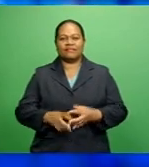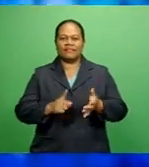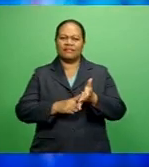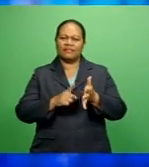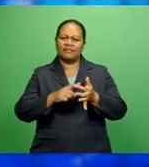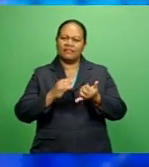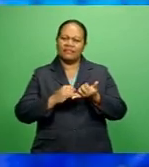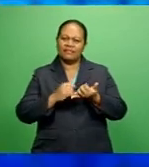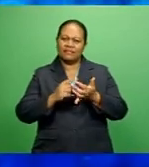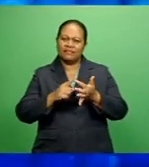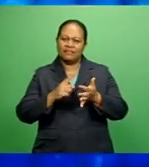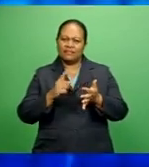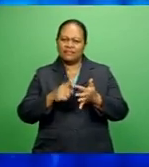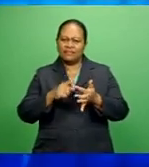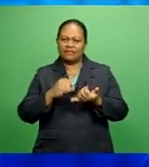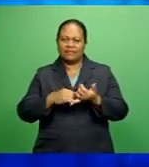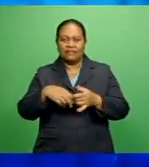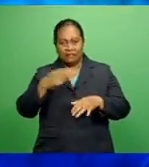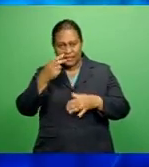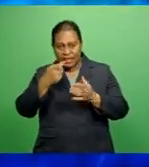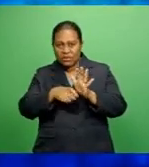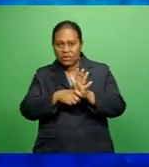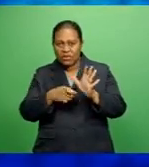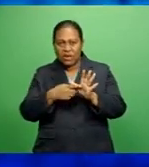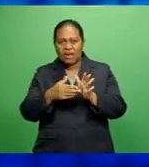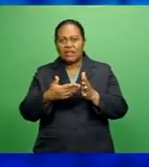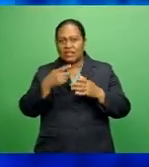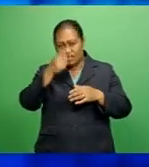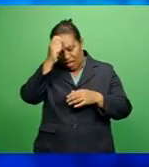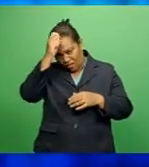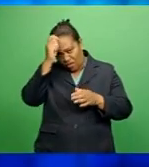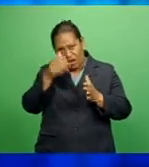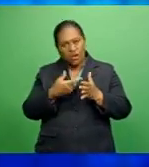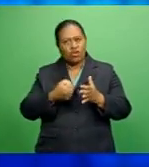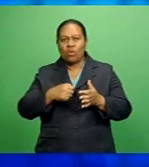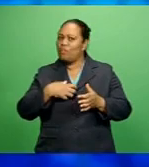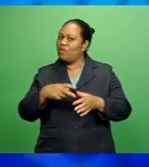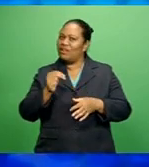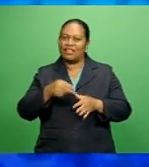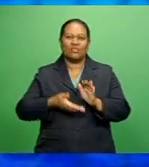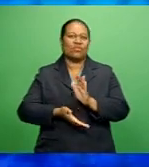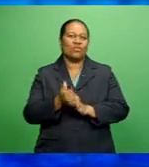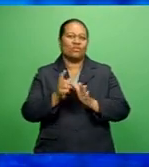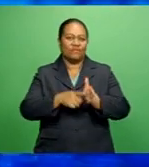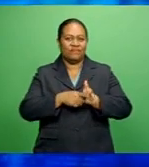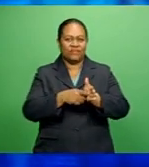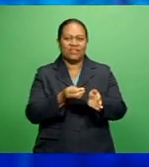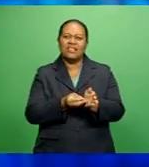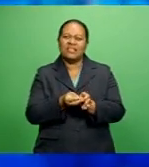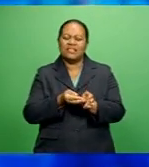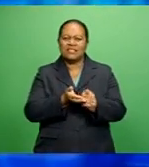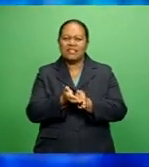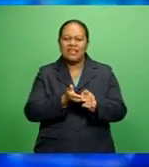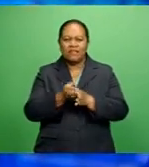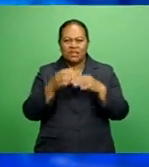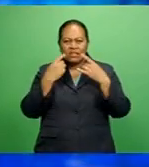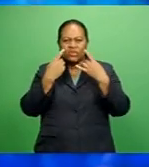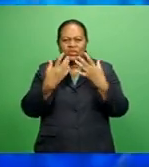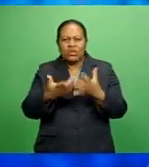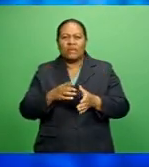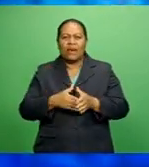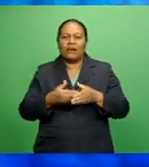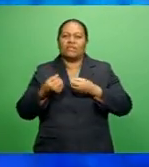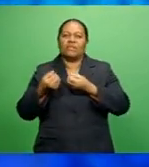Lessees in Rakiraki and Tavua no longer have to travel to Lautoka for certain services, as all state leasing services will now